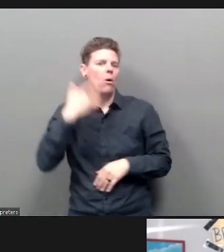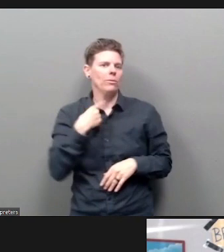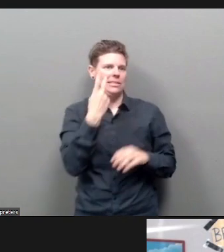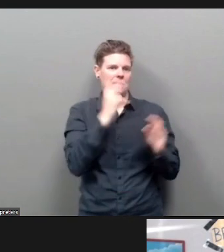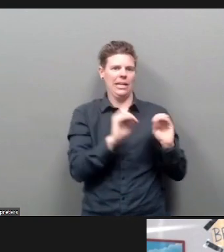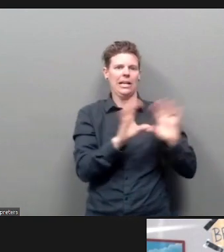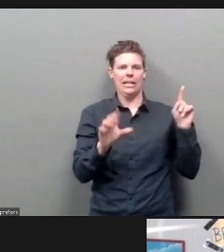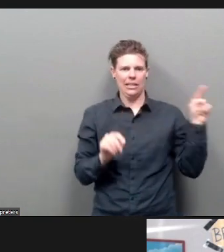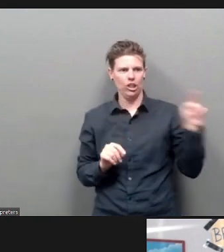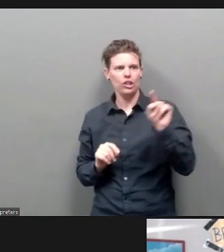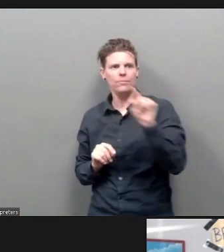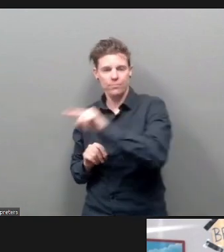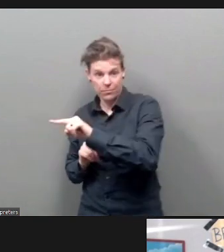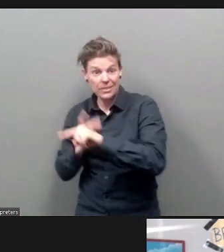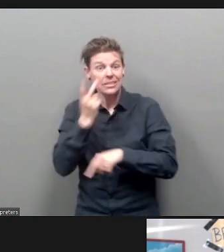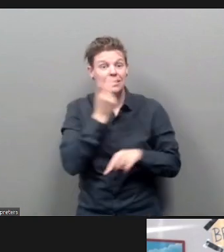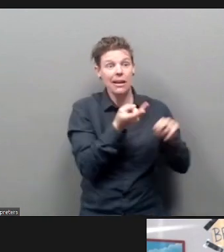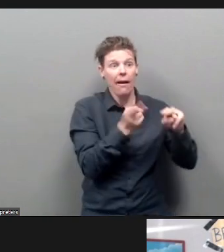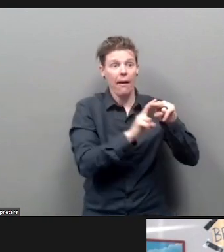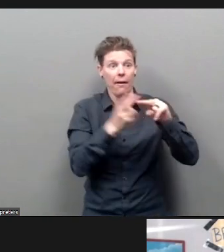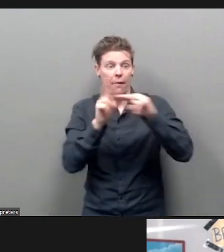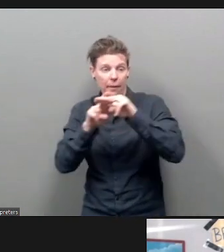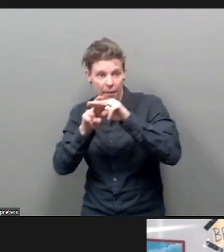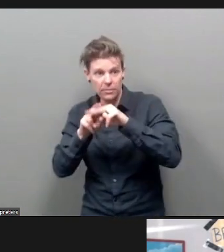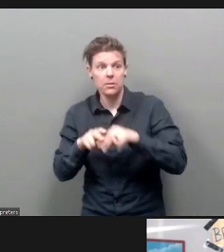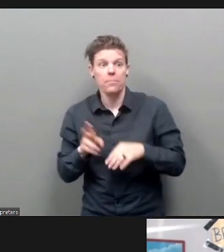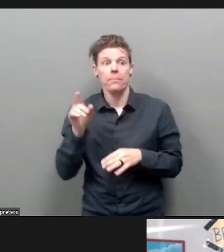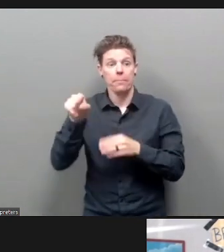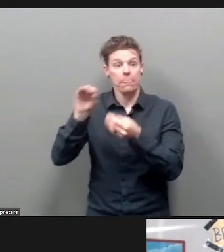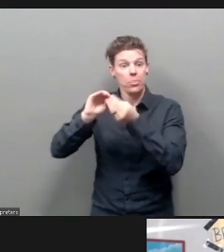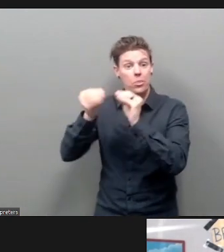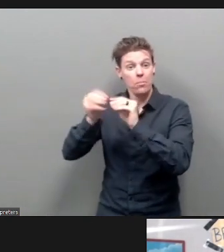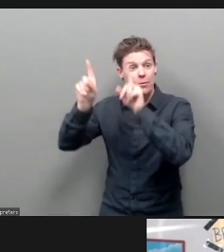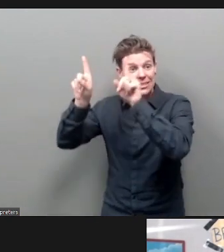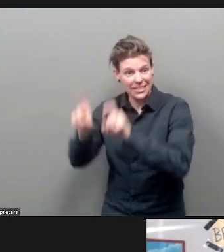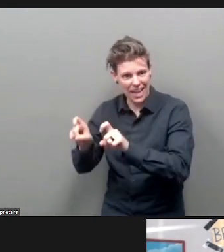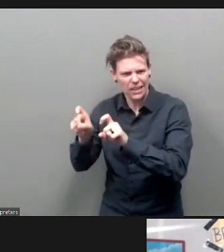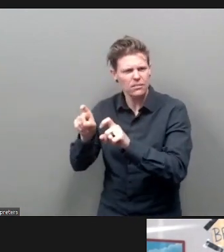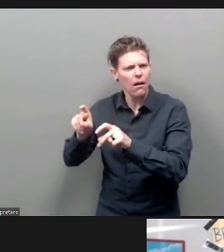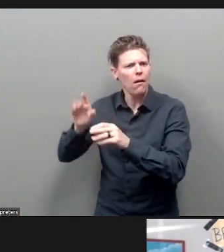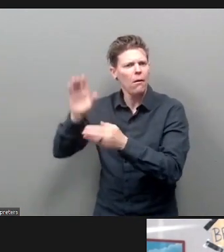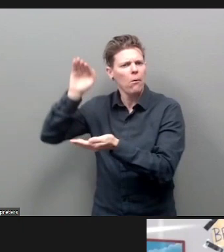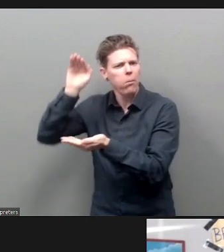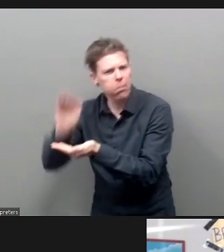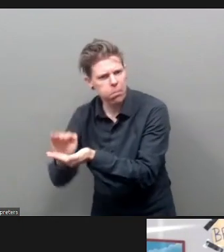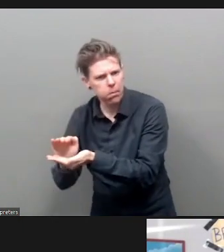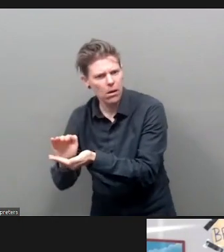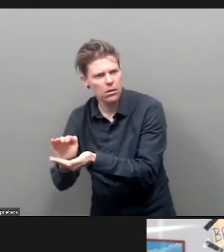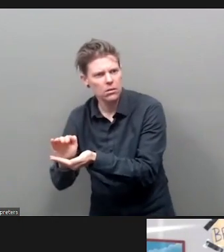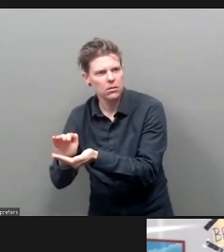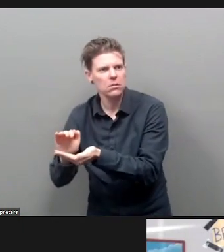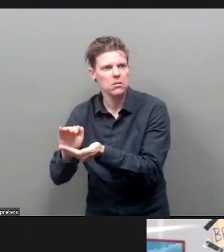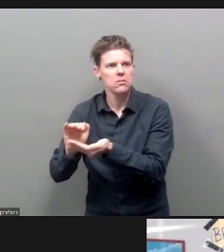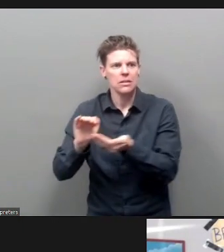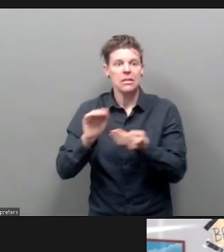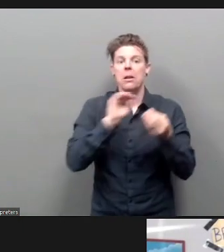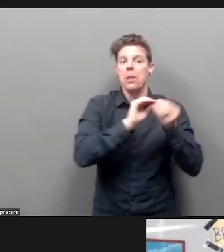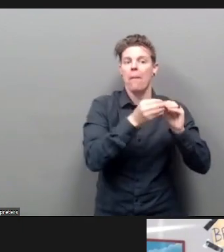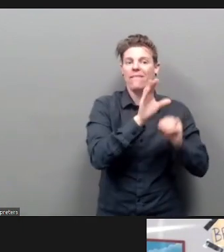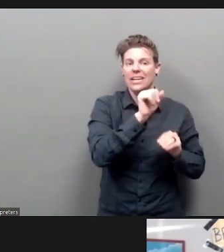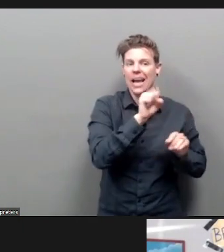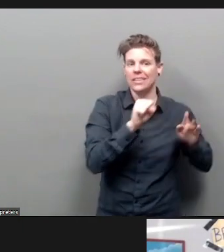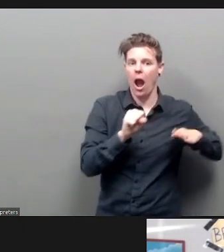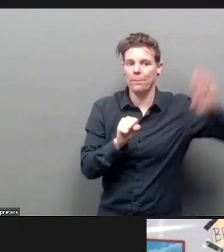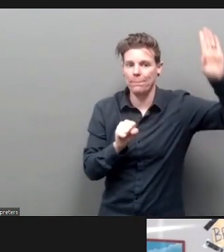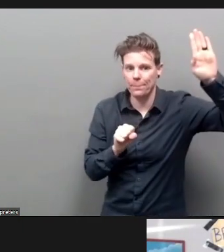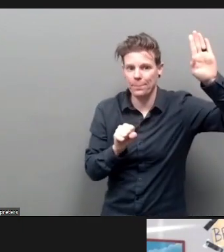goes down, and the other is that the number of cases goes way up. Generally, we actually start seeing a rise in test positivity before